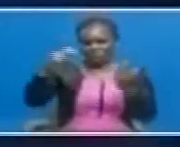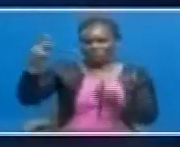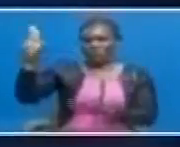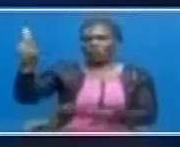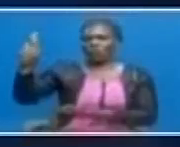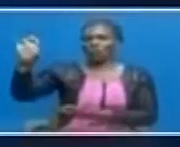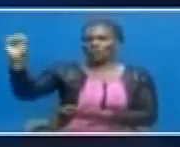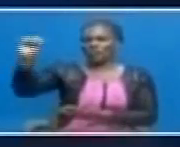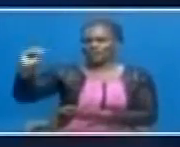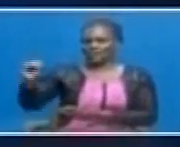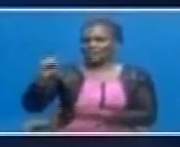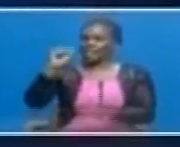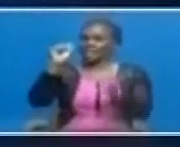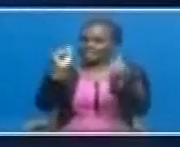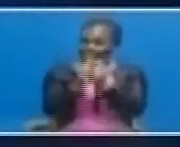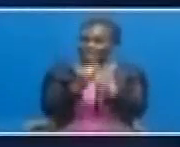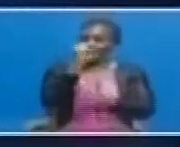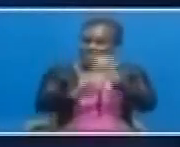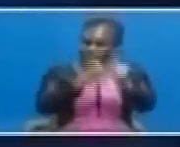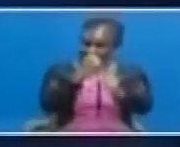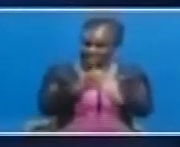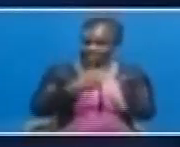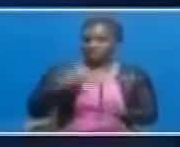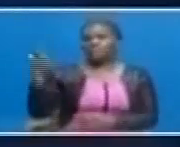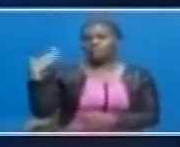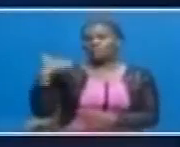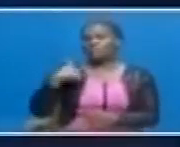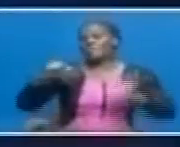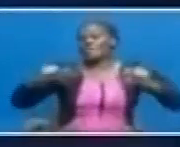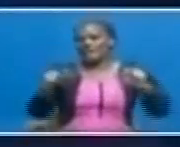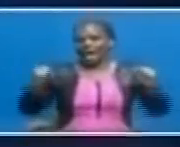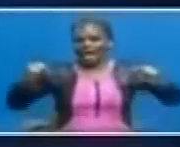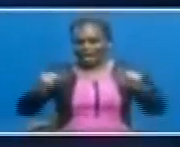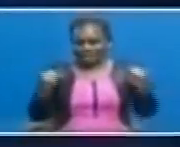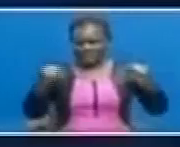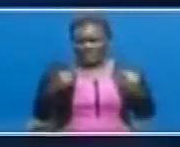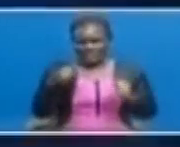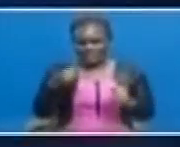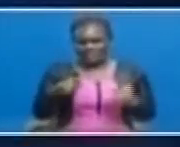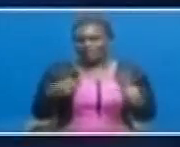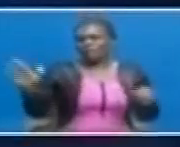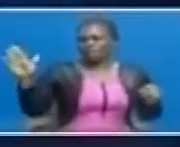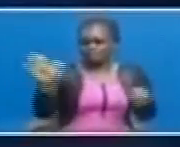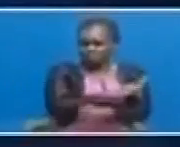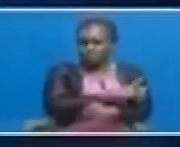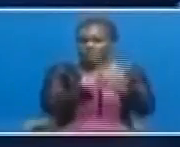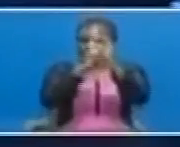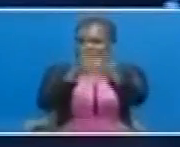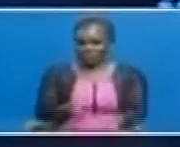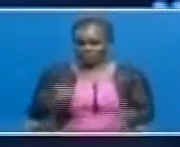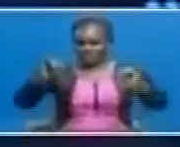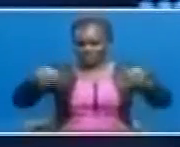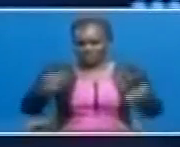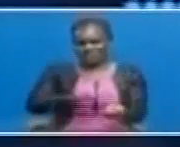years since I last did this, but I'm glad to be here on what is arguably the most comprehensive news bulletin on a Friday in